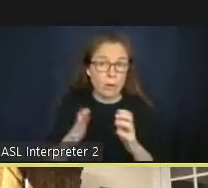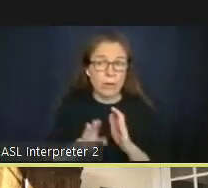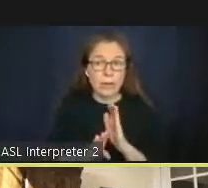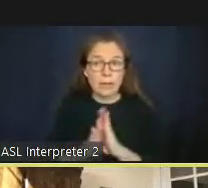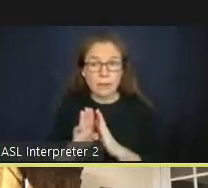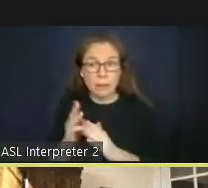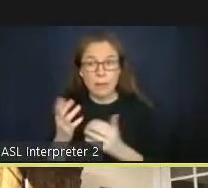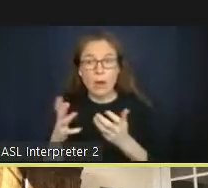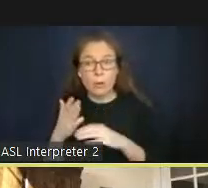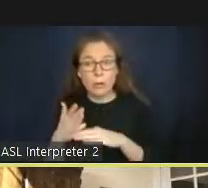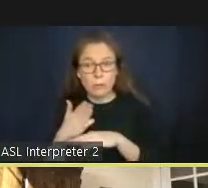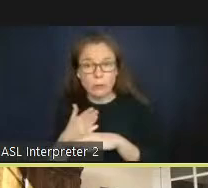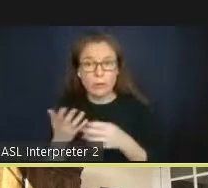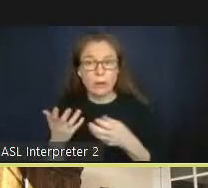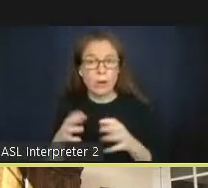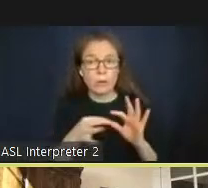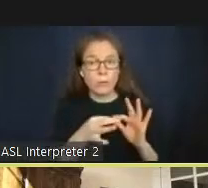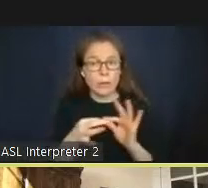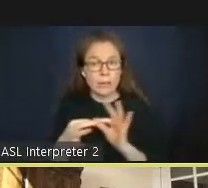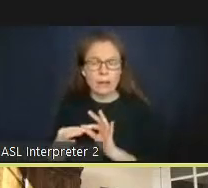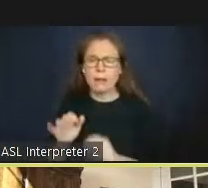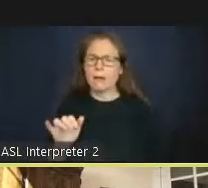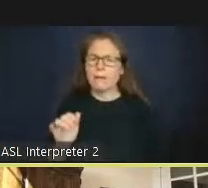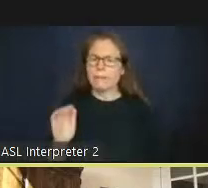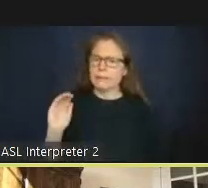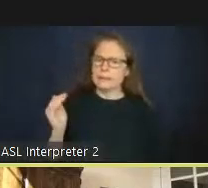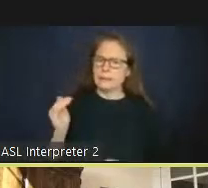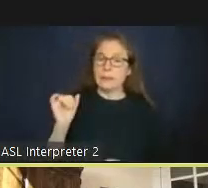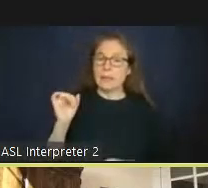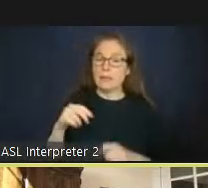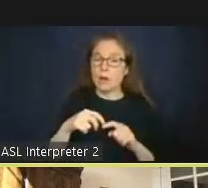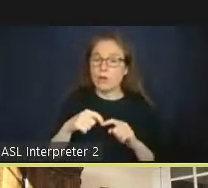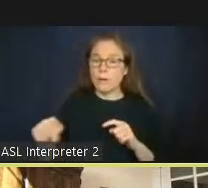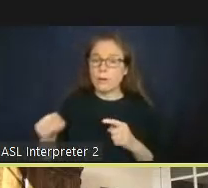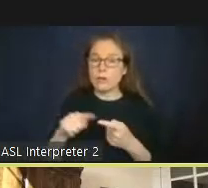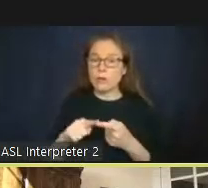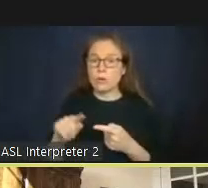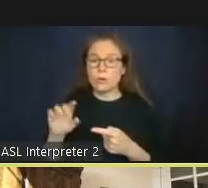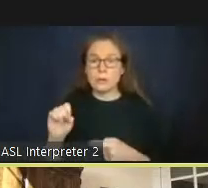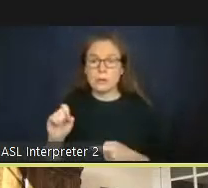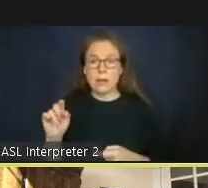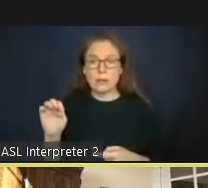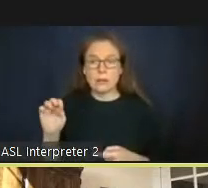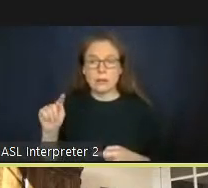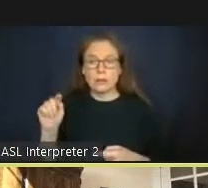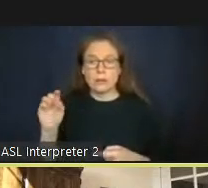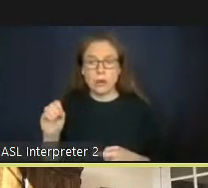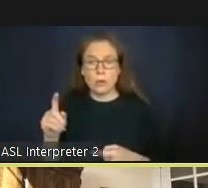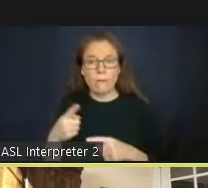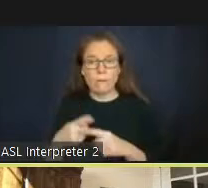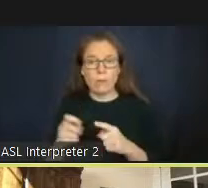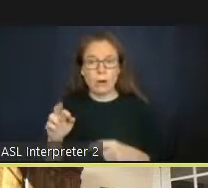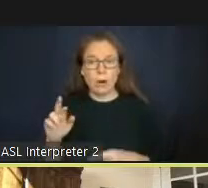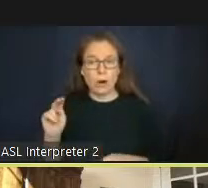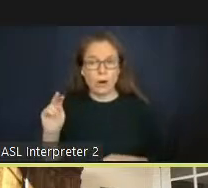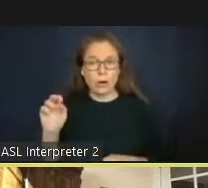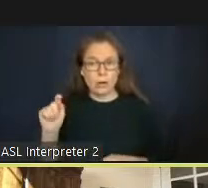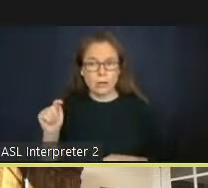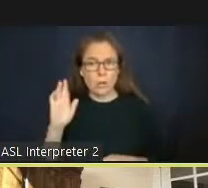it looks like if you're traveling to Sato from Ernst, there's going to be a